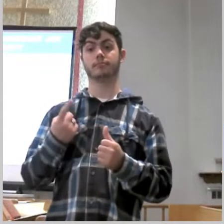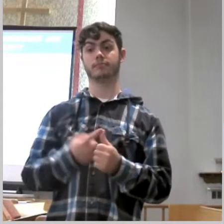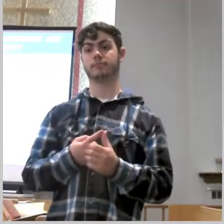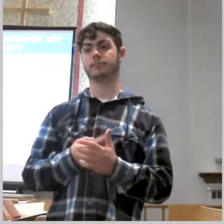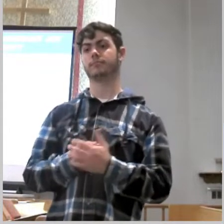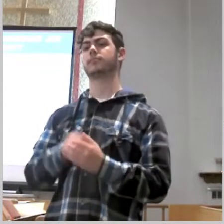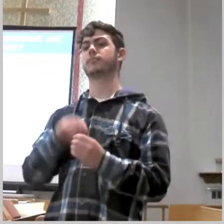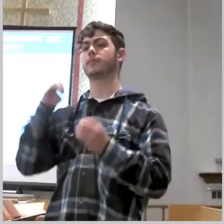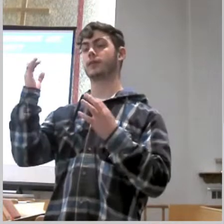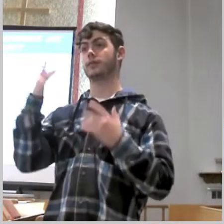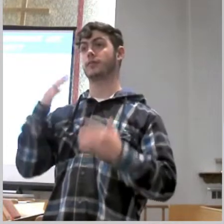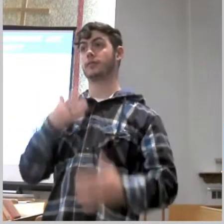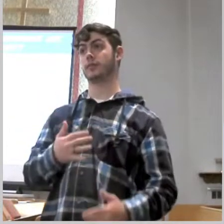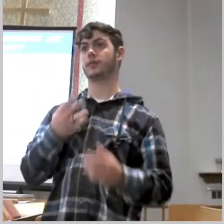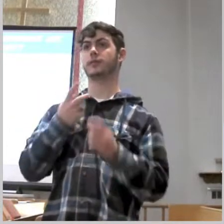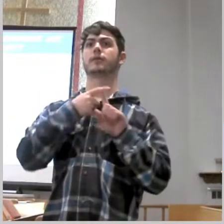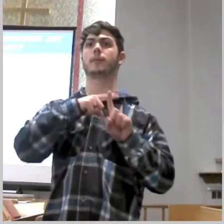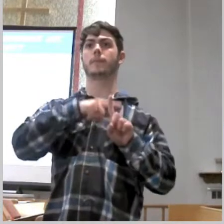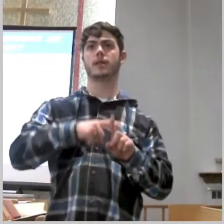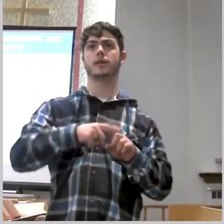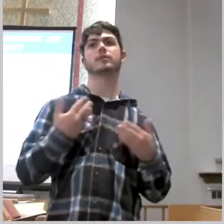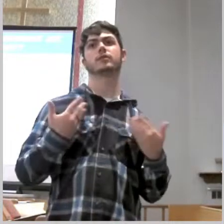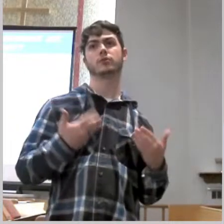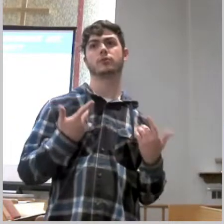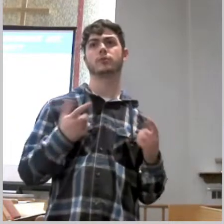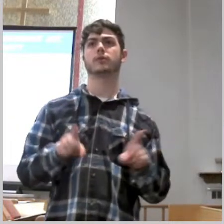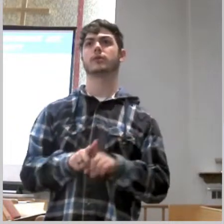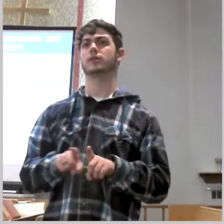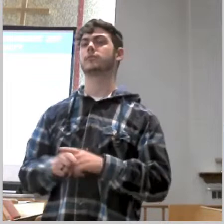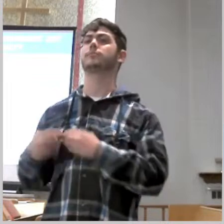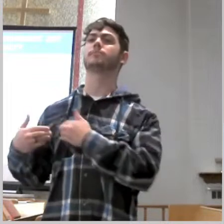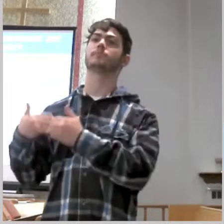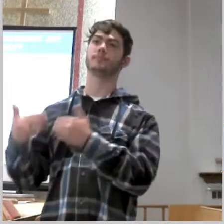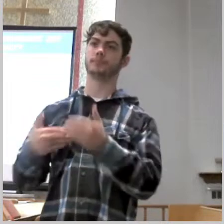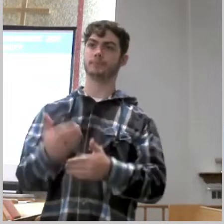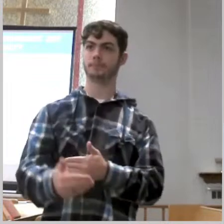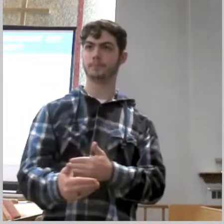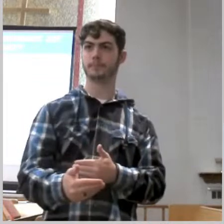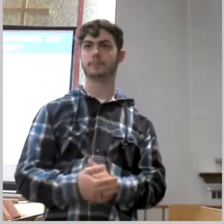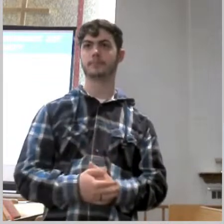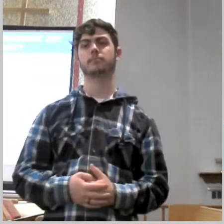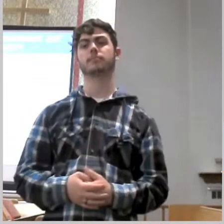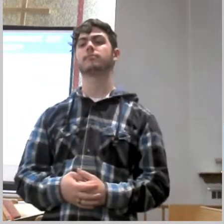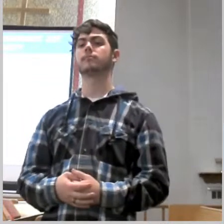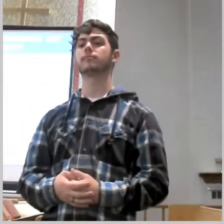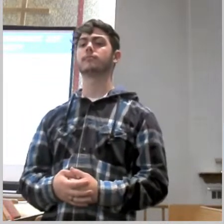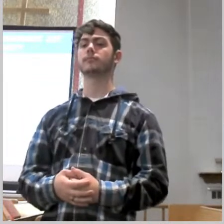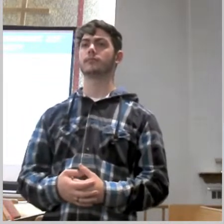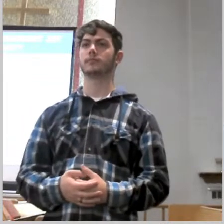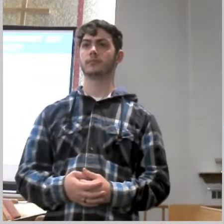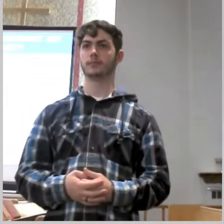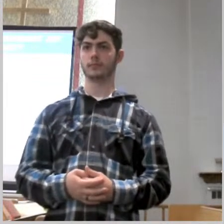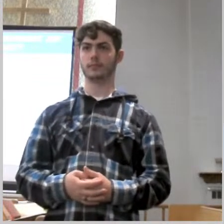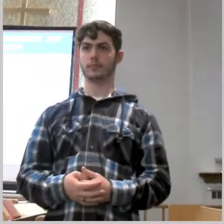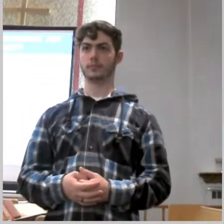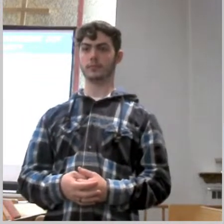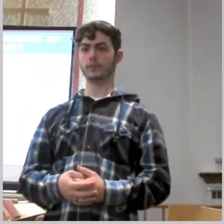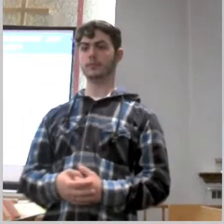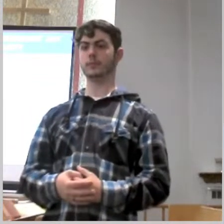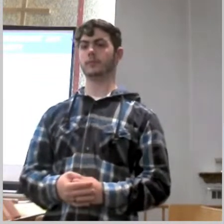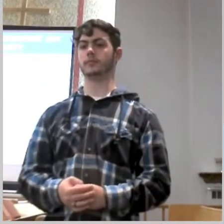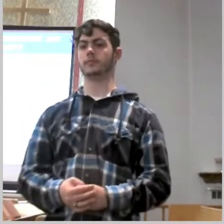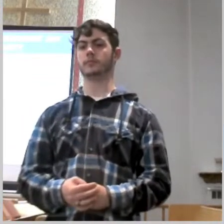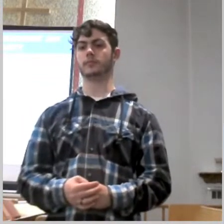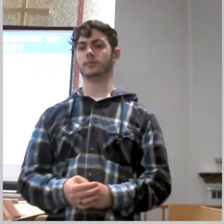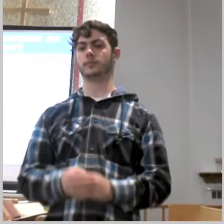here. Grace of God plus abundant joy equals generosity. We read here in the first two verses of chapter